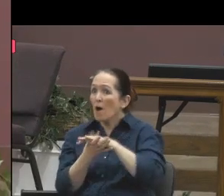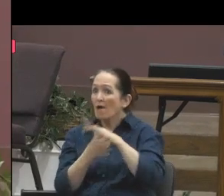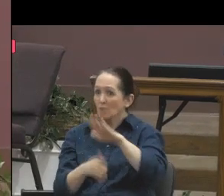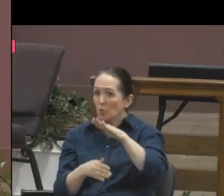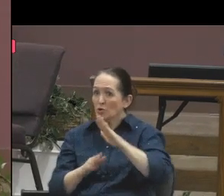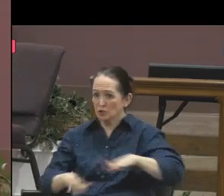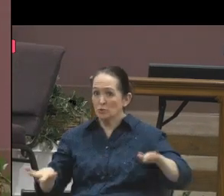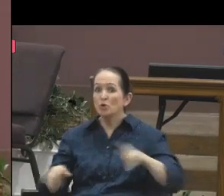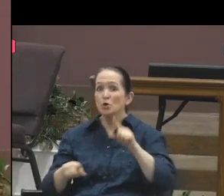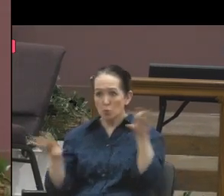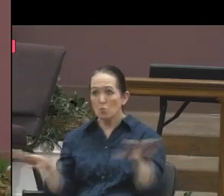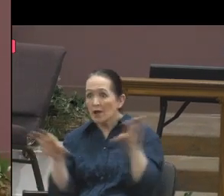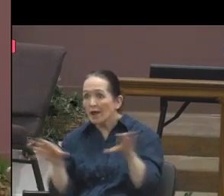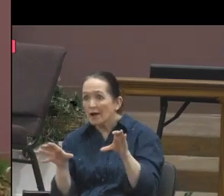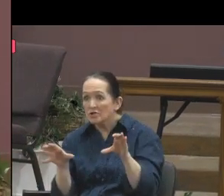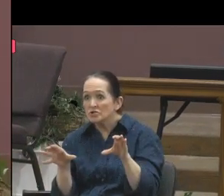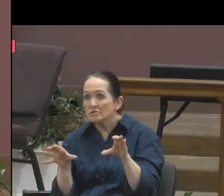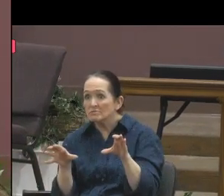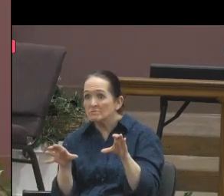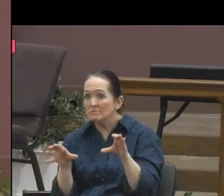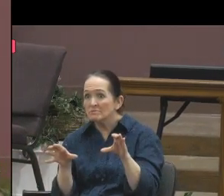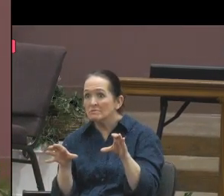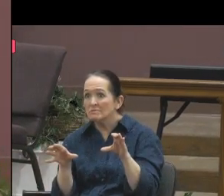would you take action?